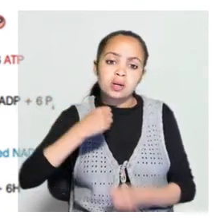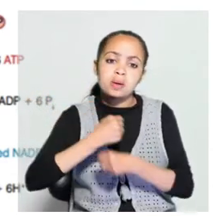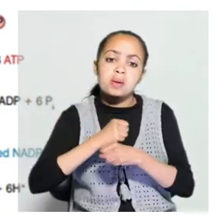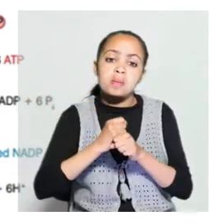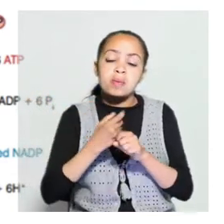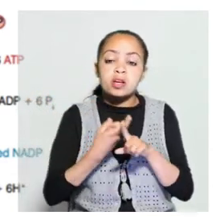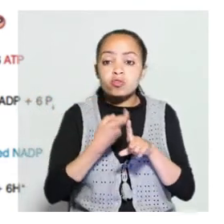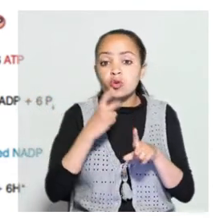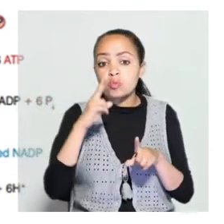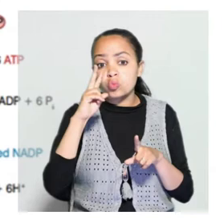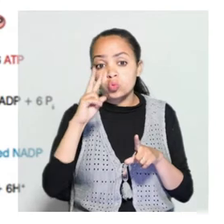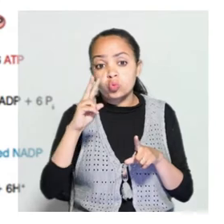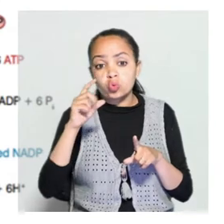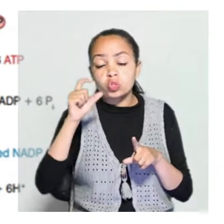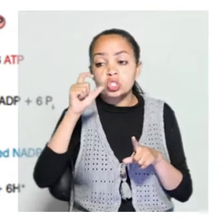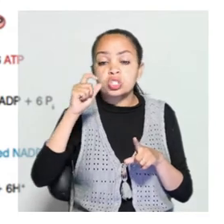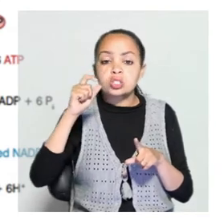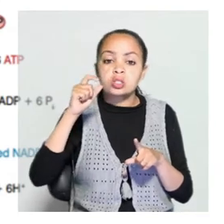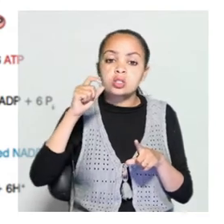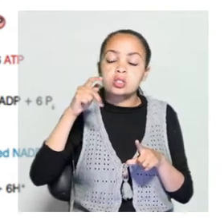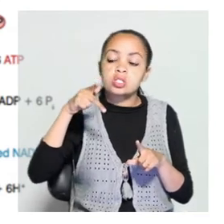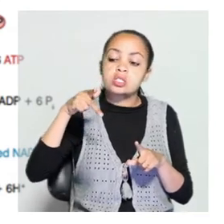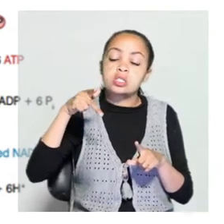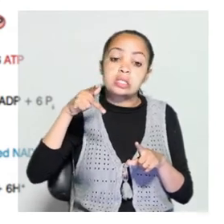made from 2 glycerdiethyltriphosphate molecule,